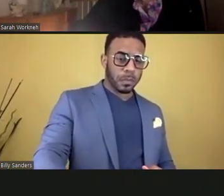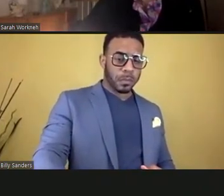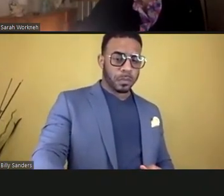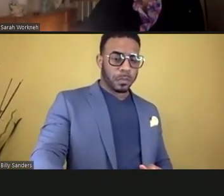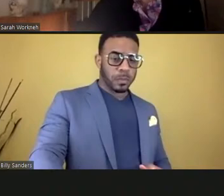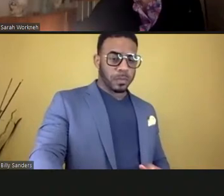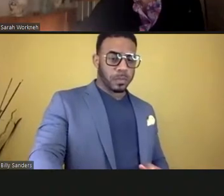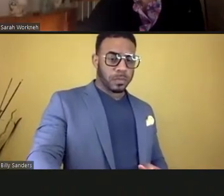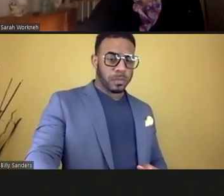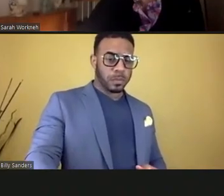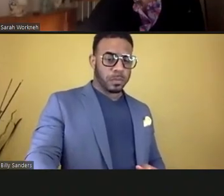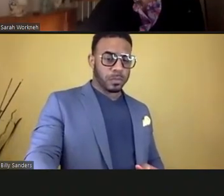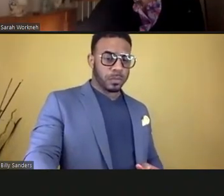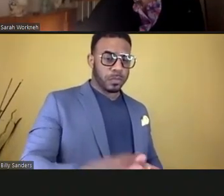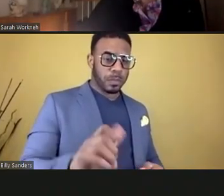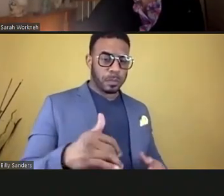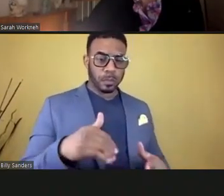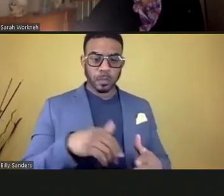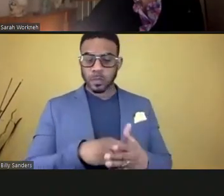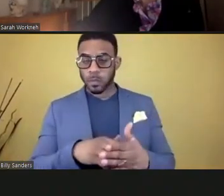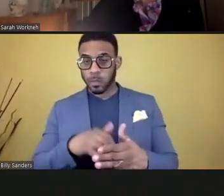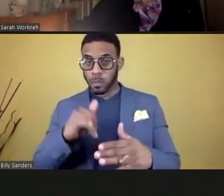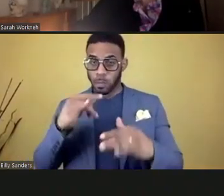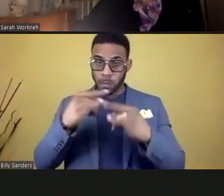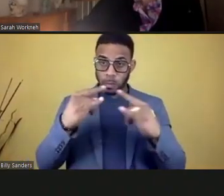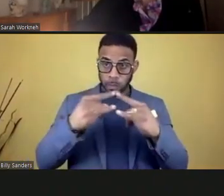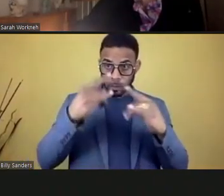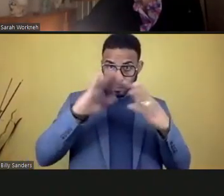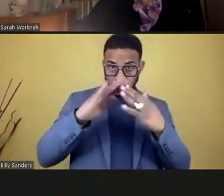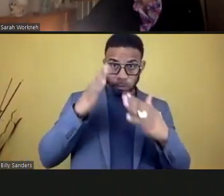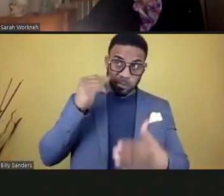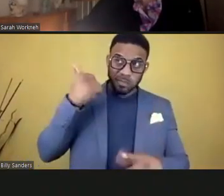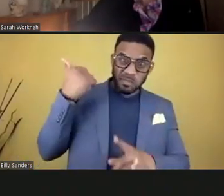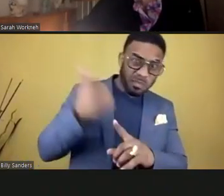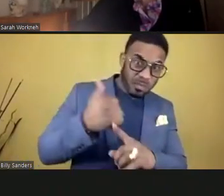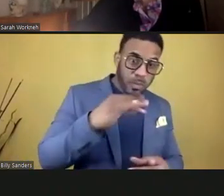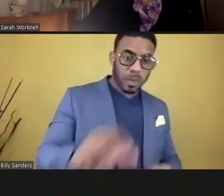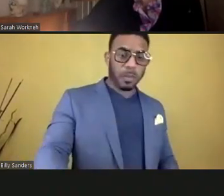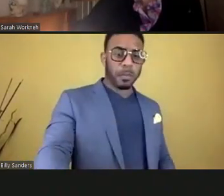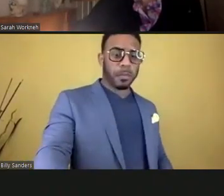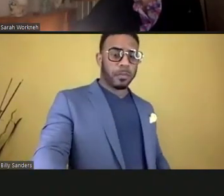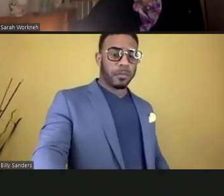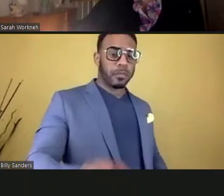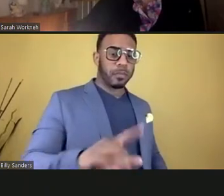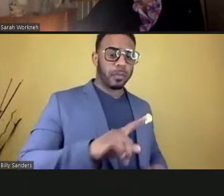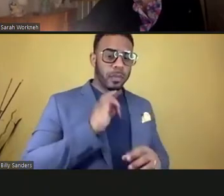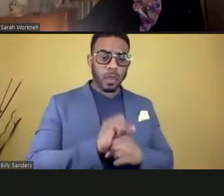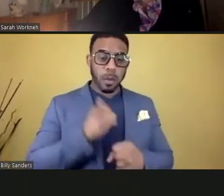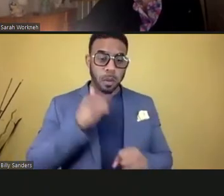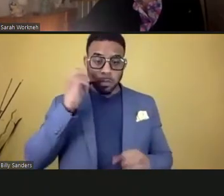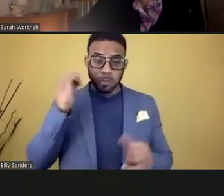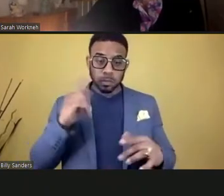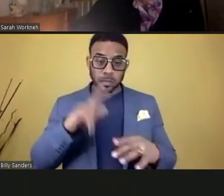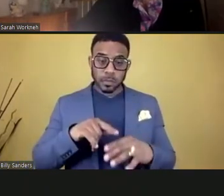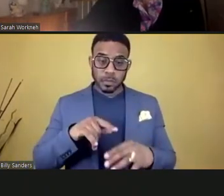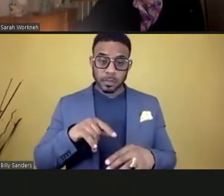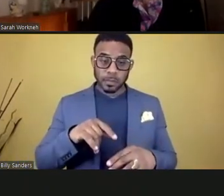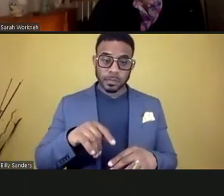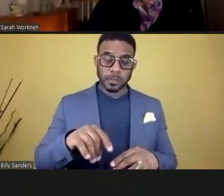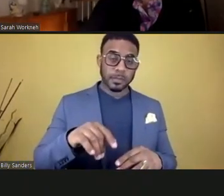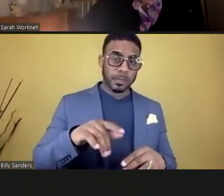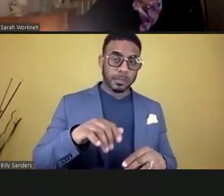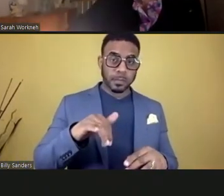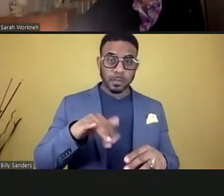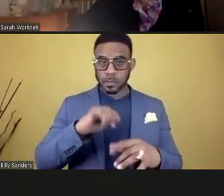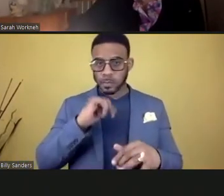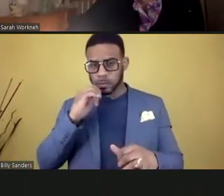up over to Tent City to experience it themselves, to say, like, what is the reality? We hear it all on TV, we hear about the pink underwear, we